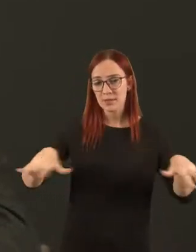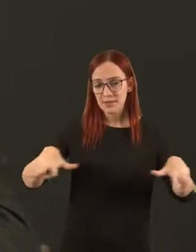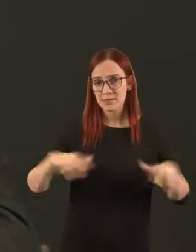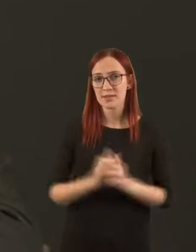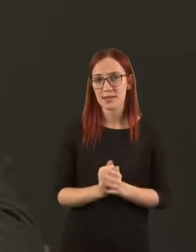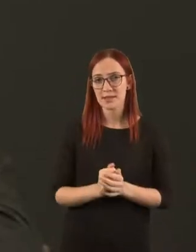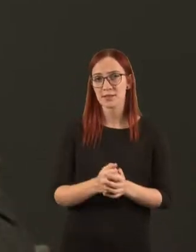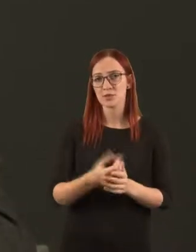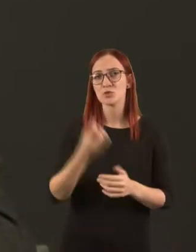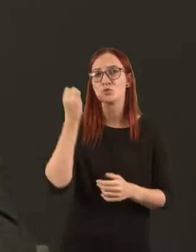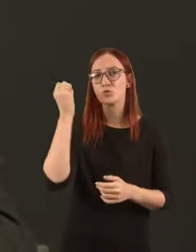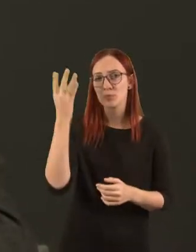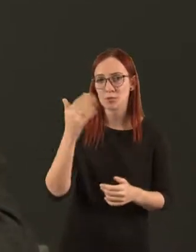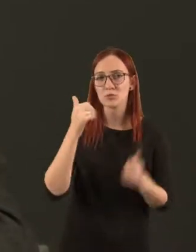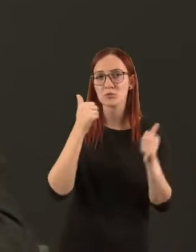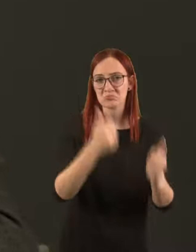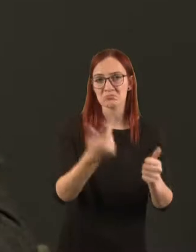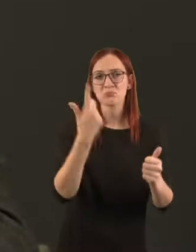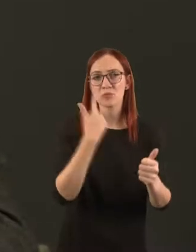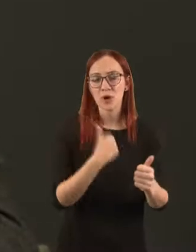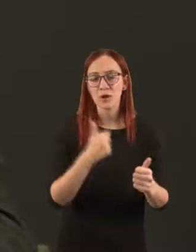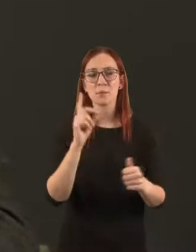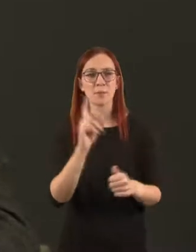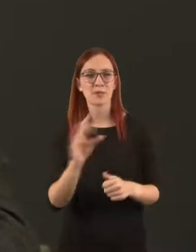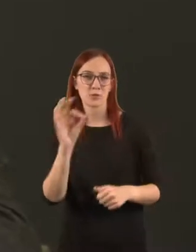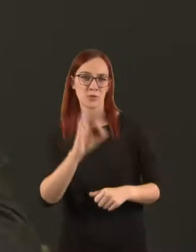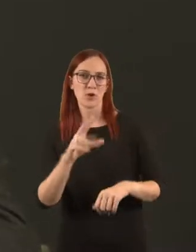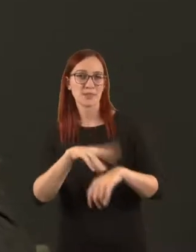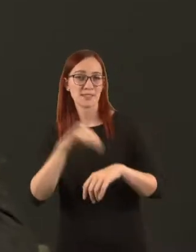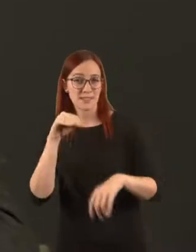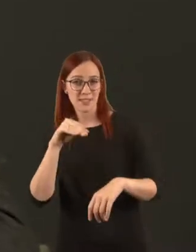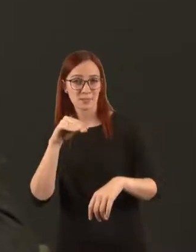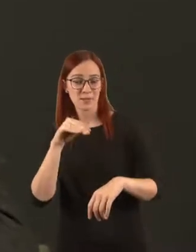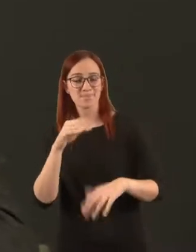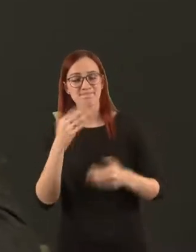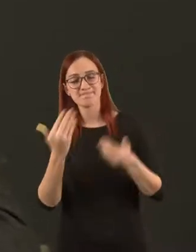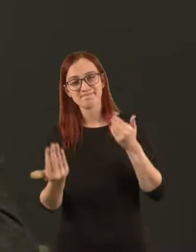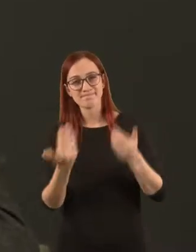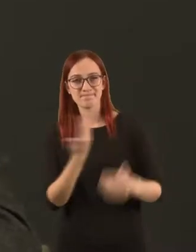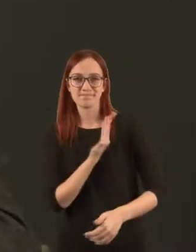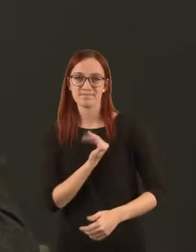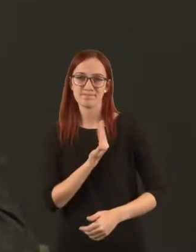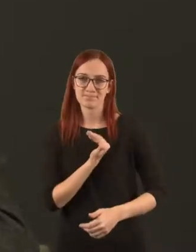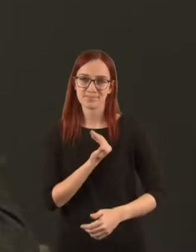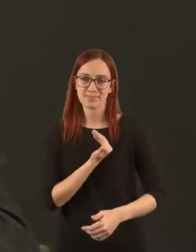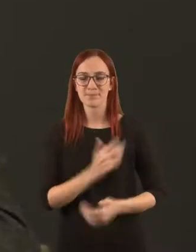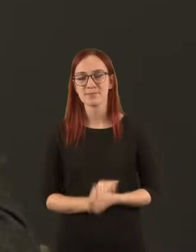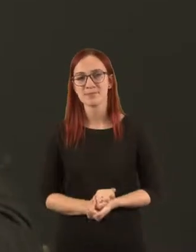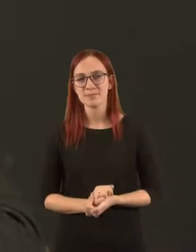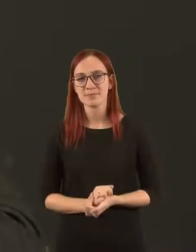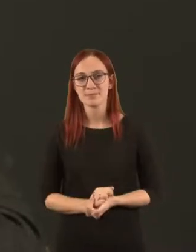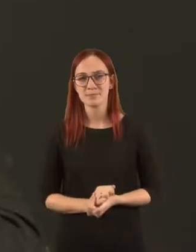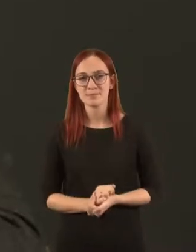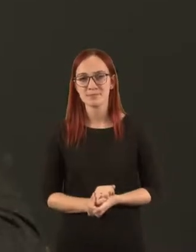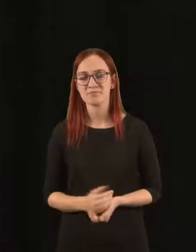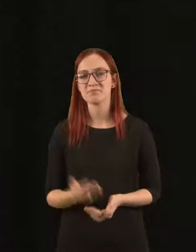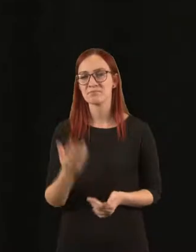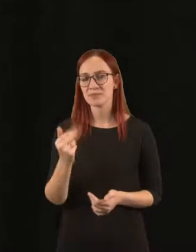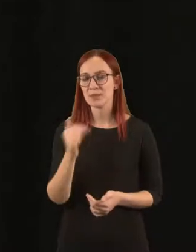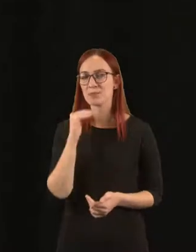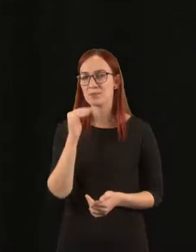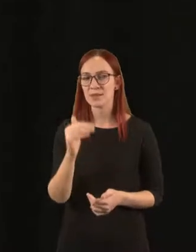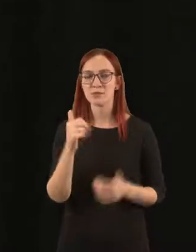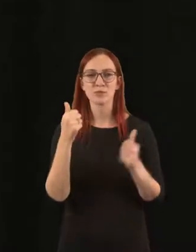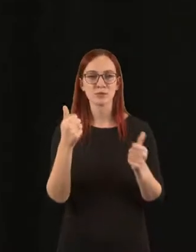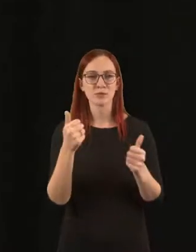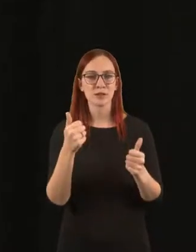And I can see the political will from the Ministry of Environment, but I don't see this the political will in the